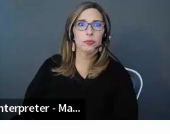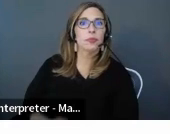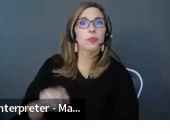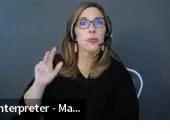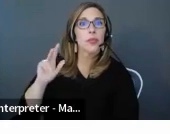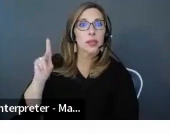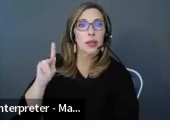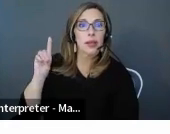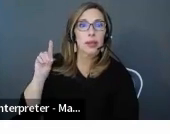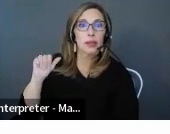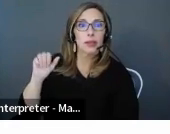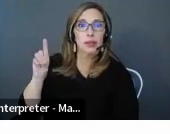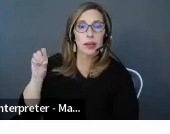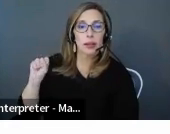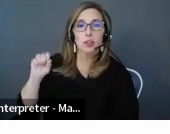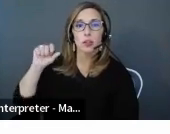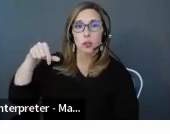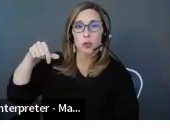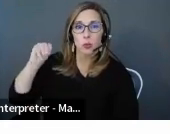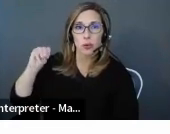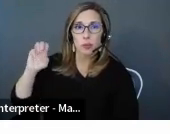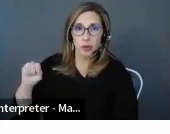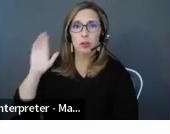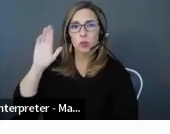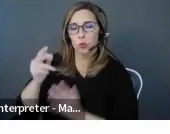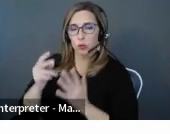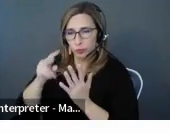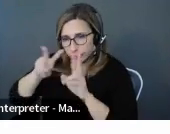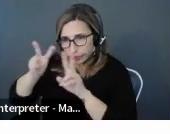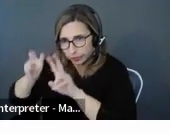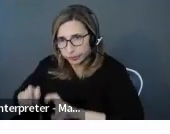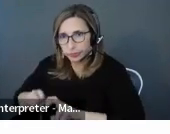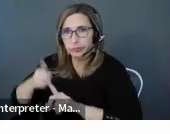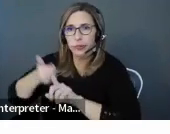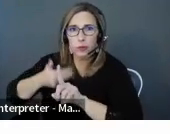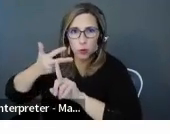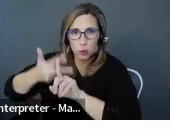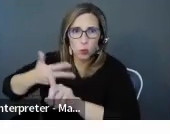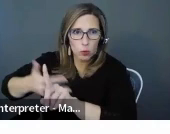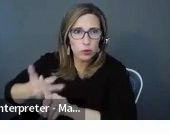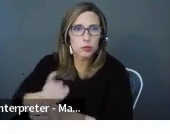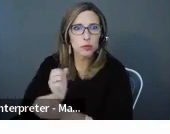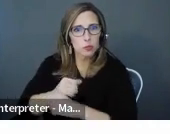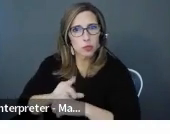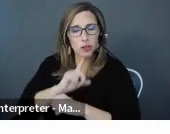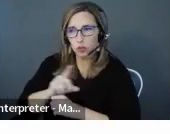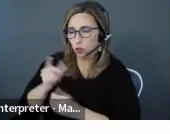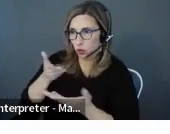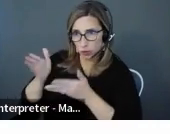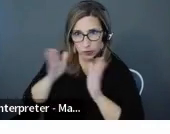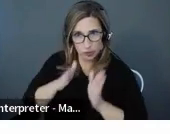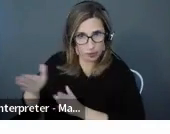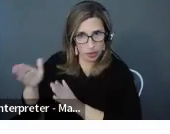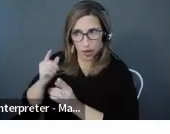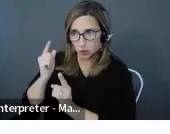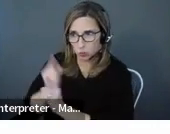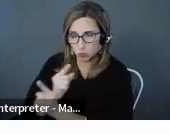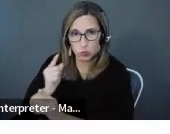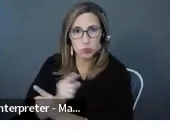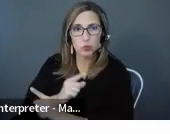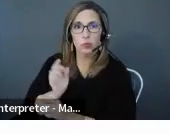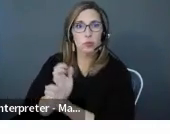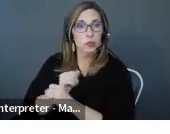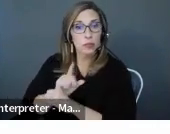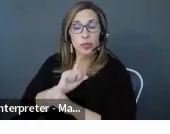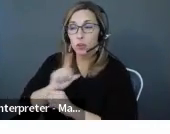KDAD's QMS review quarterly submissions from MCOs to ensure accuracy and appropriateness of the service plan, health and welfare of